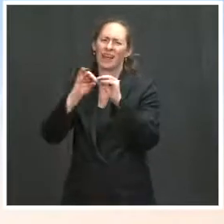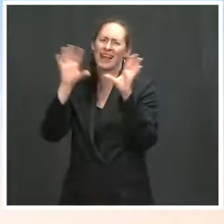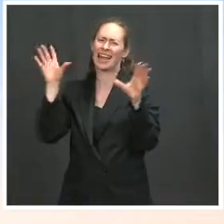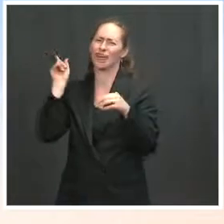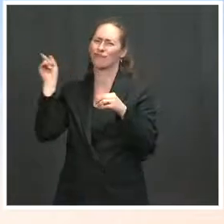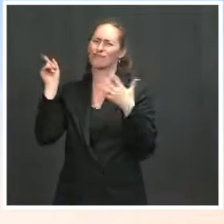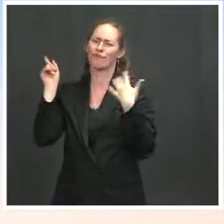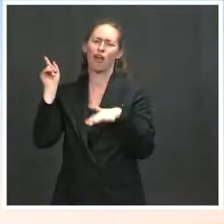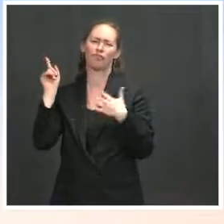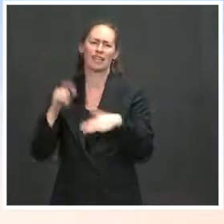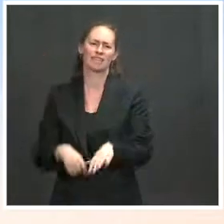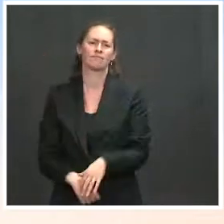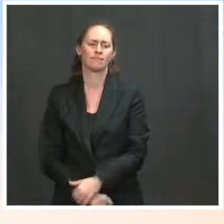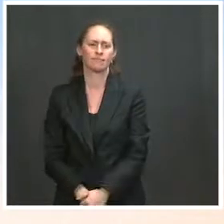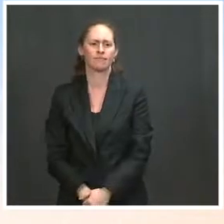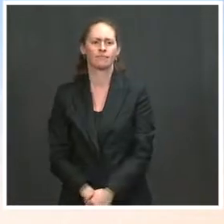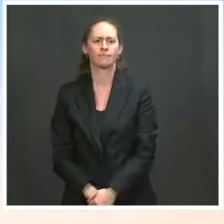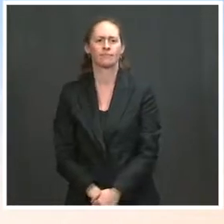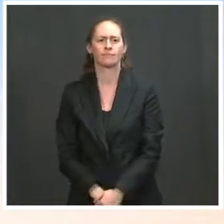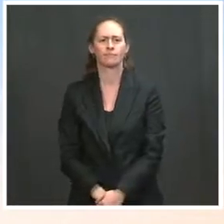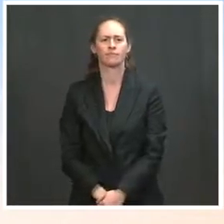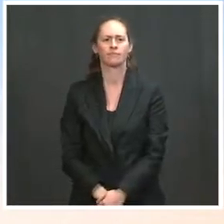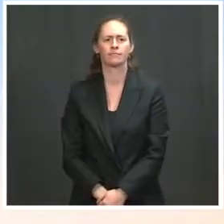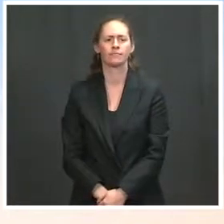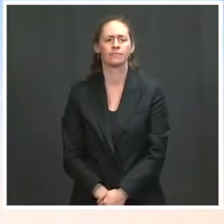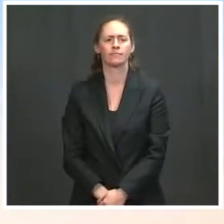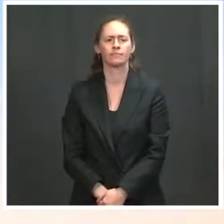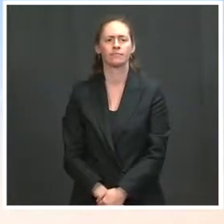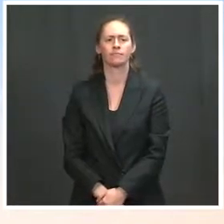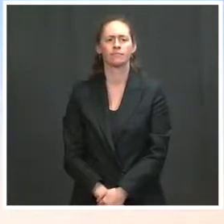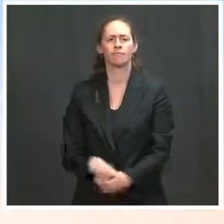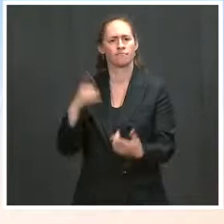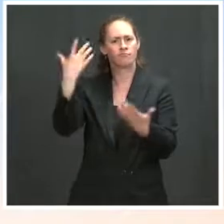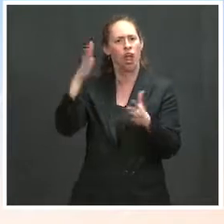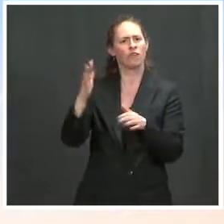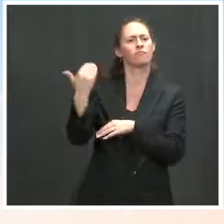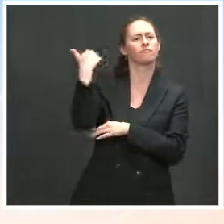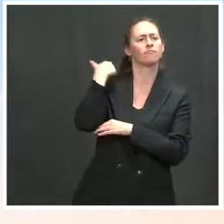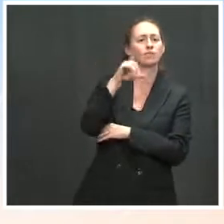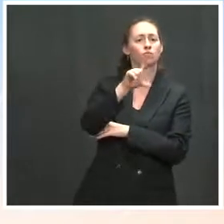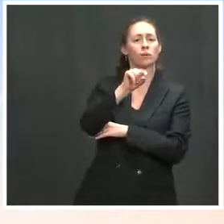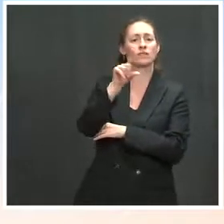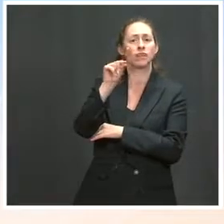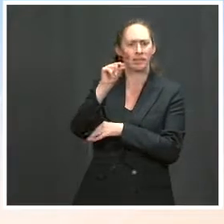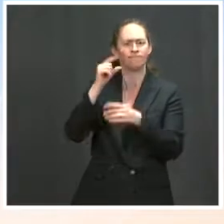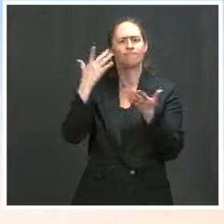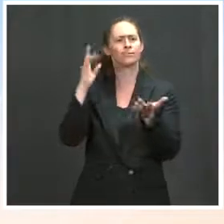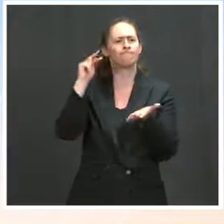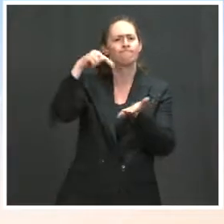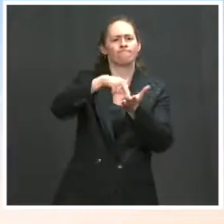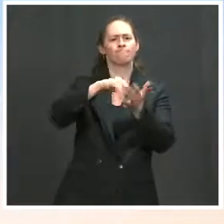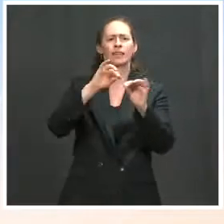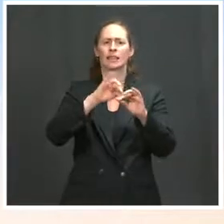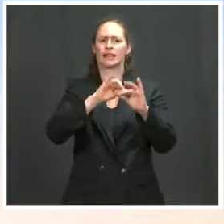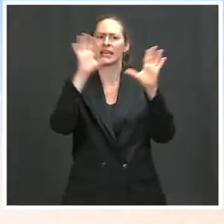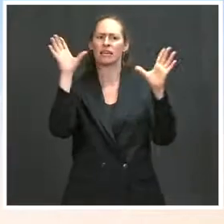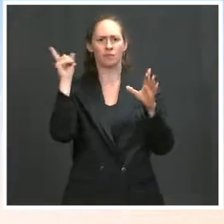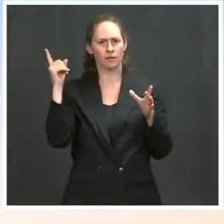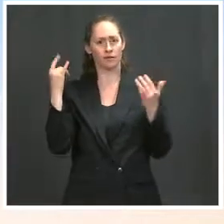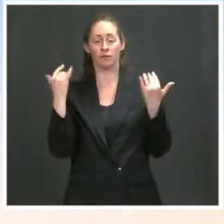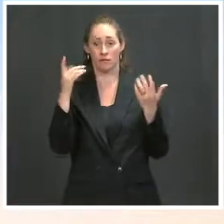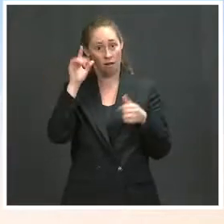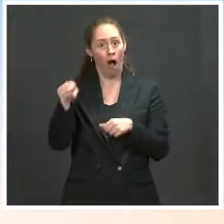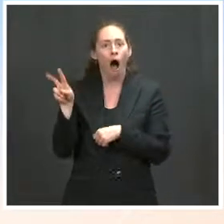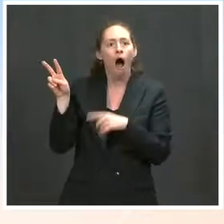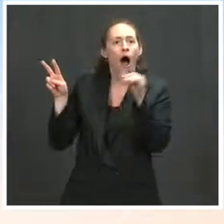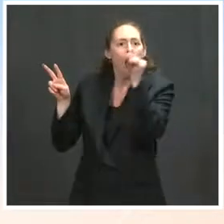out about this back in 2020. So this is not the first time we've heard his voice, his concern concern about the